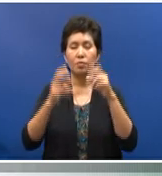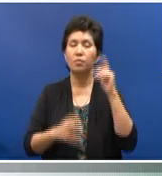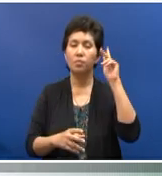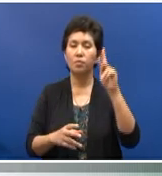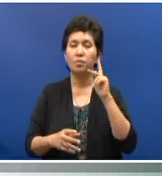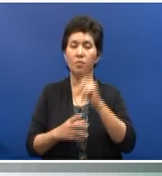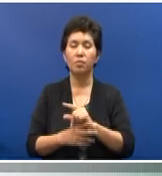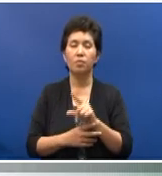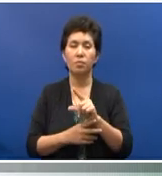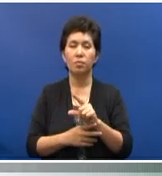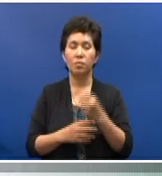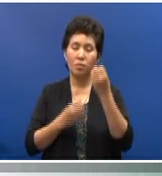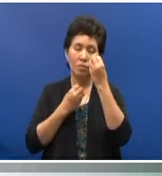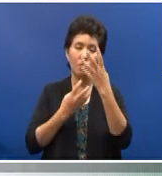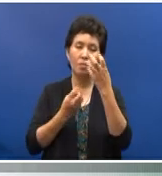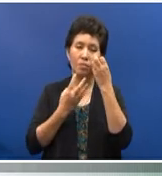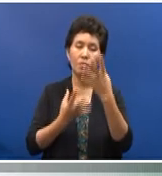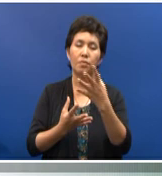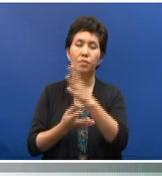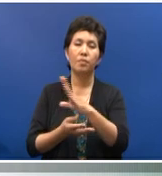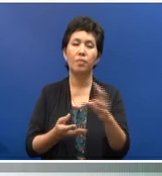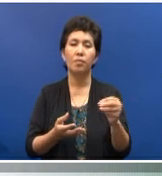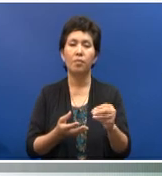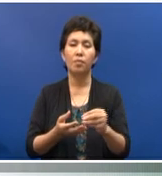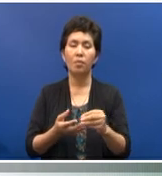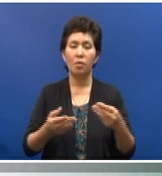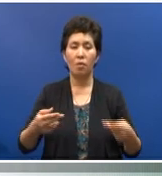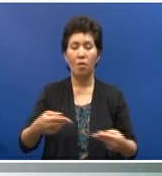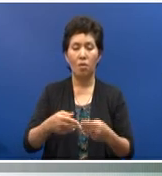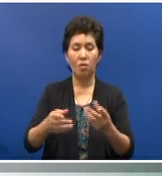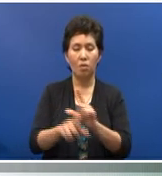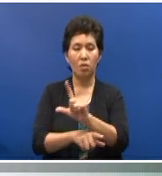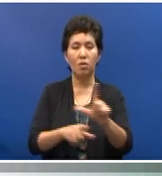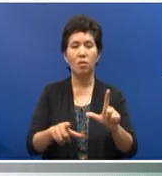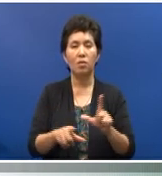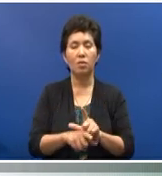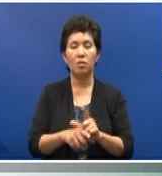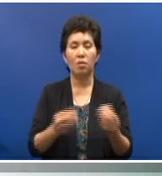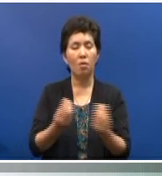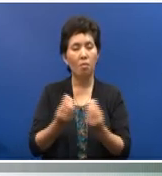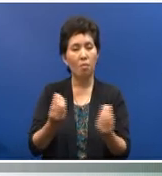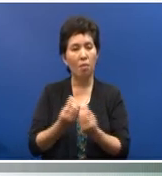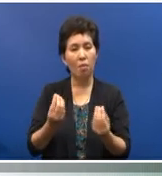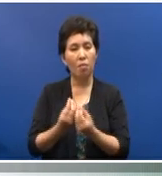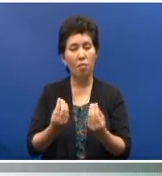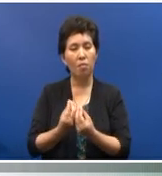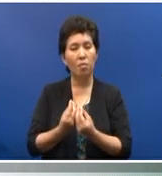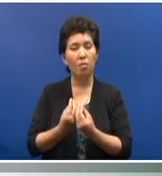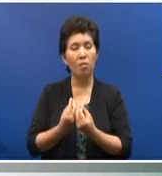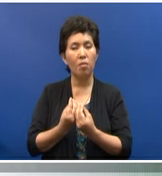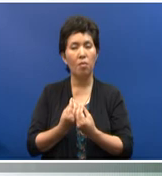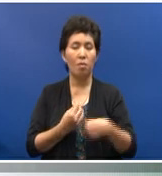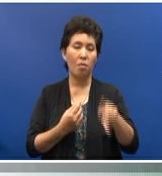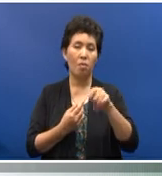poverty, okay, reformations, and also ownership of land become more and more pressing, okay, causing